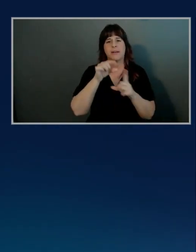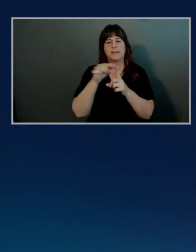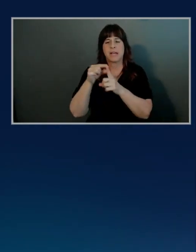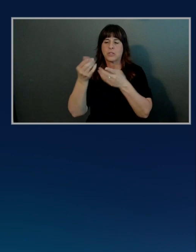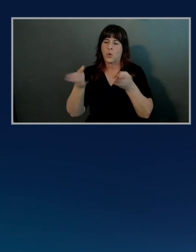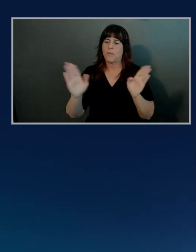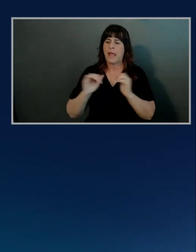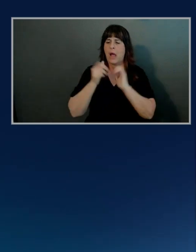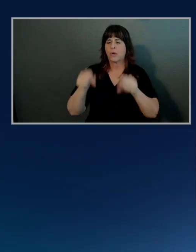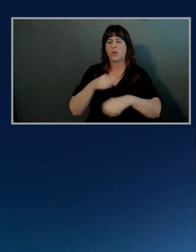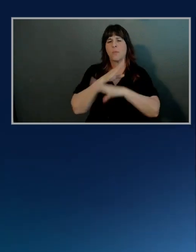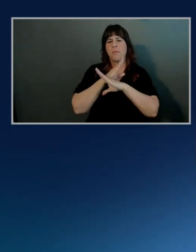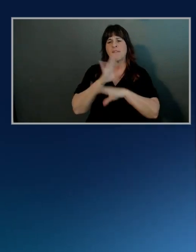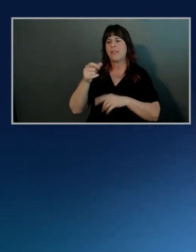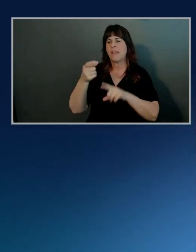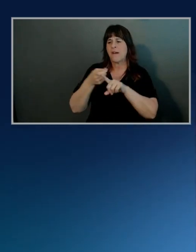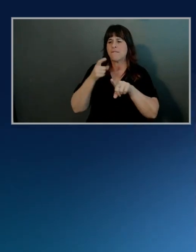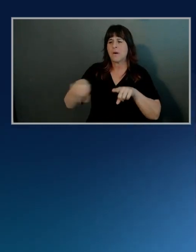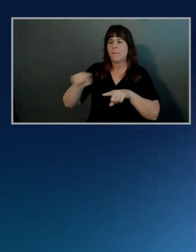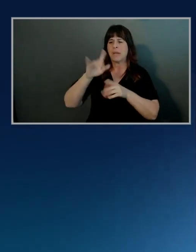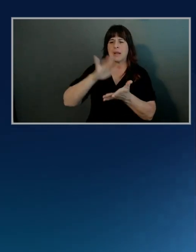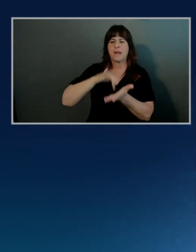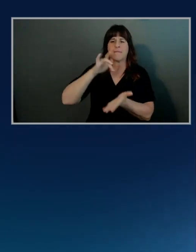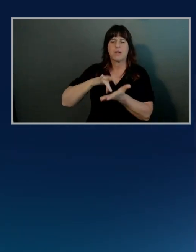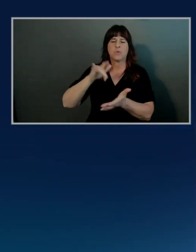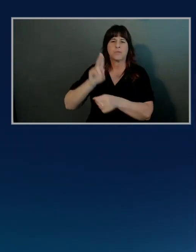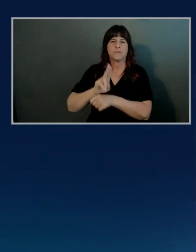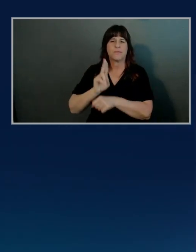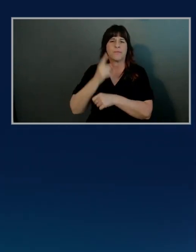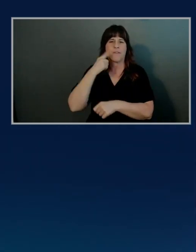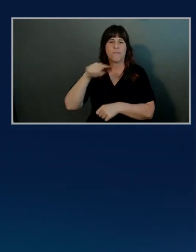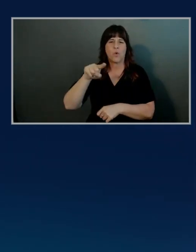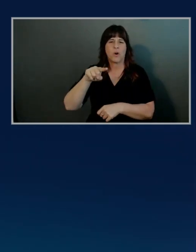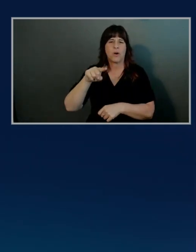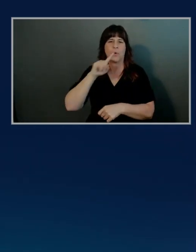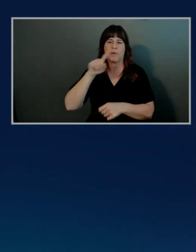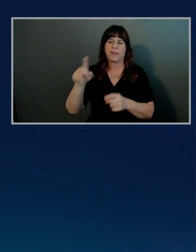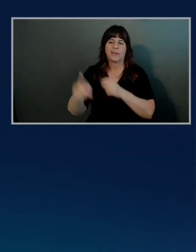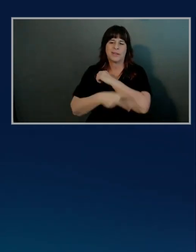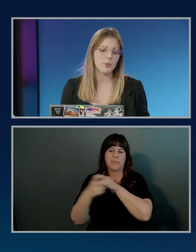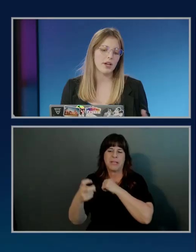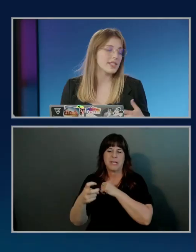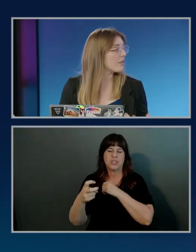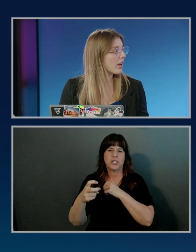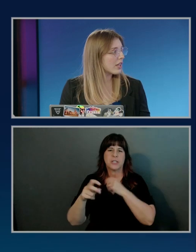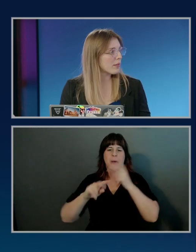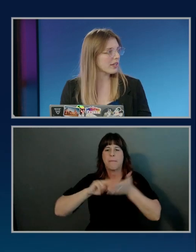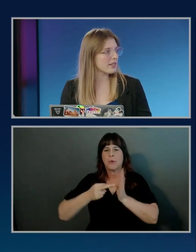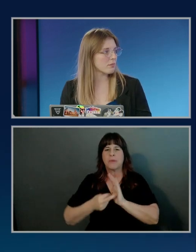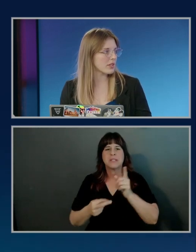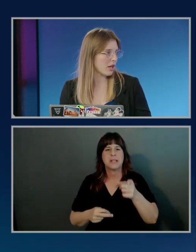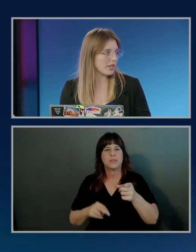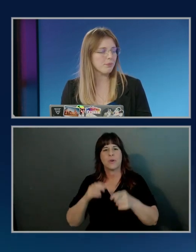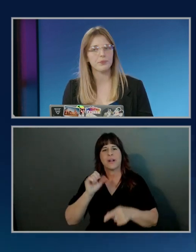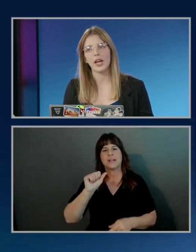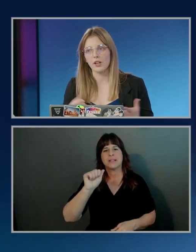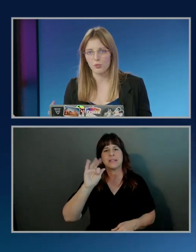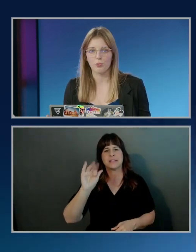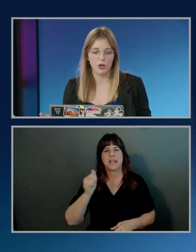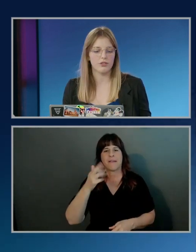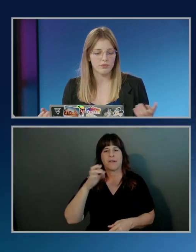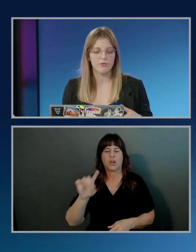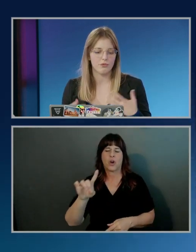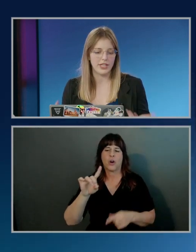can you prevent that from being abused or misused for basically malicious purposes? And this is really where safeguarding mechanisms come in.